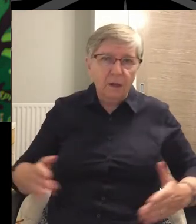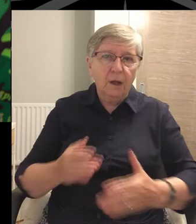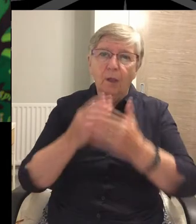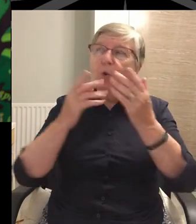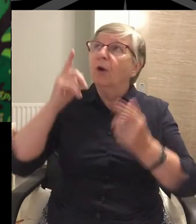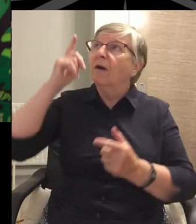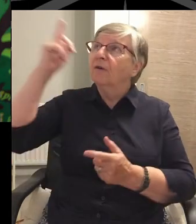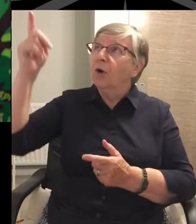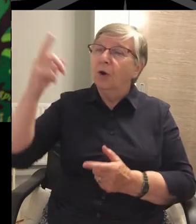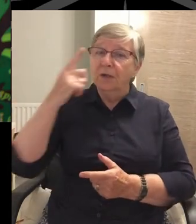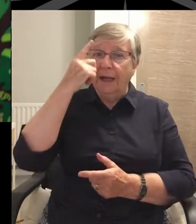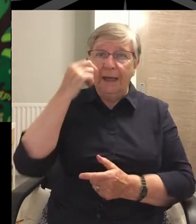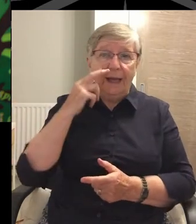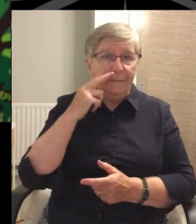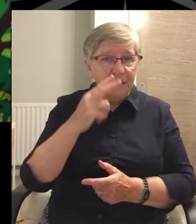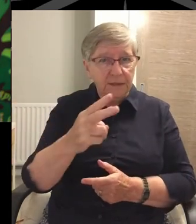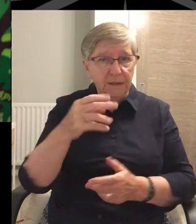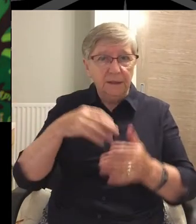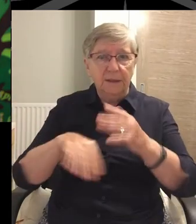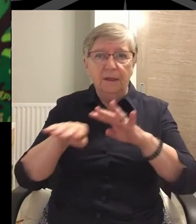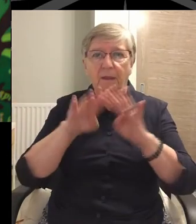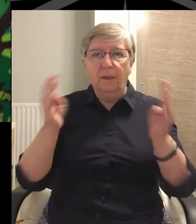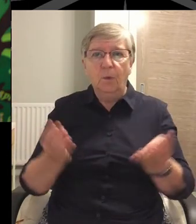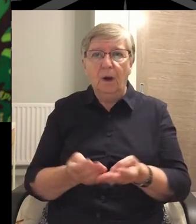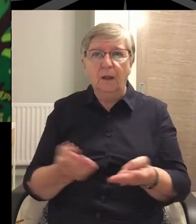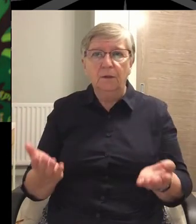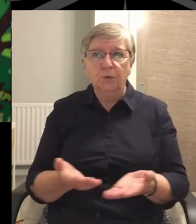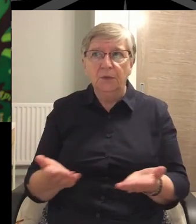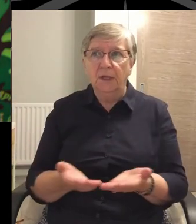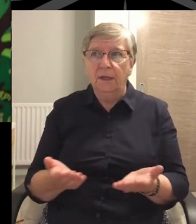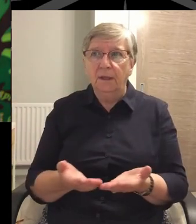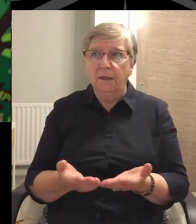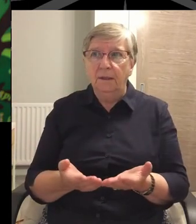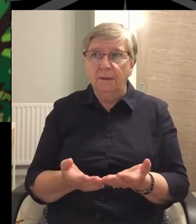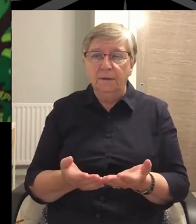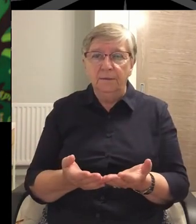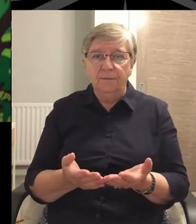the honor and glory of God might be seen in our world today.